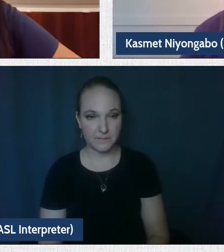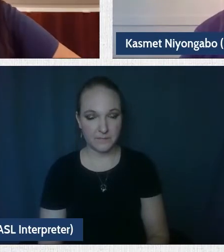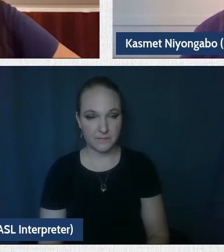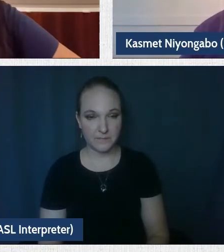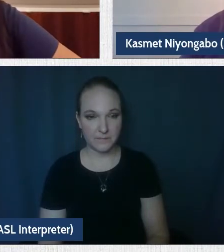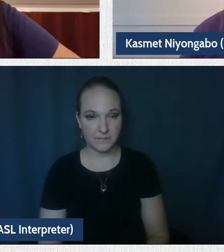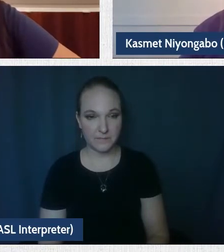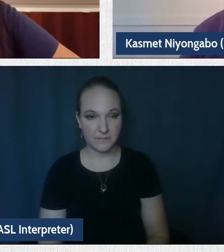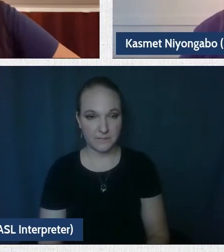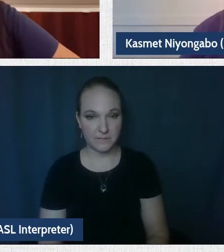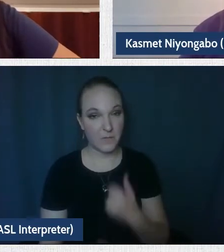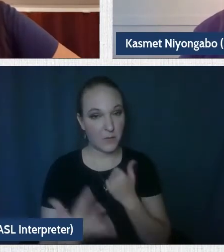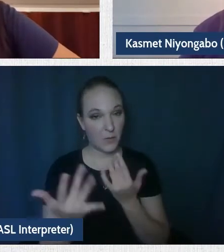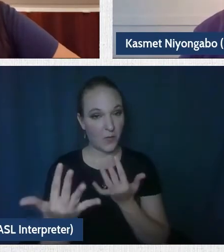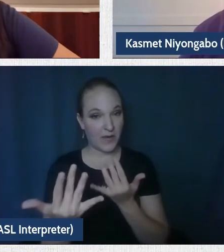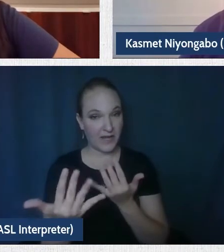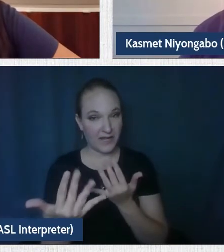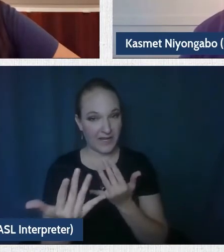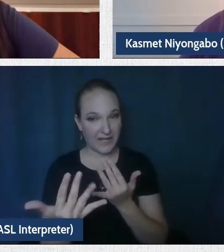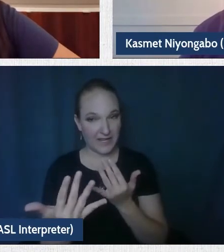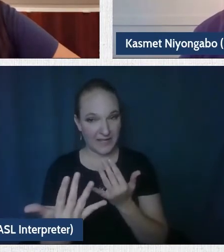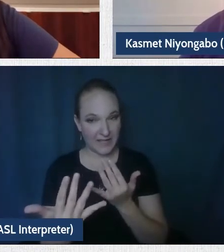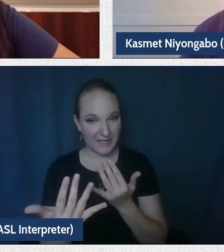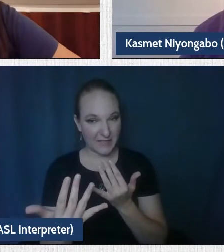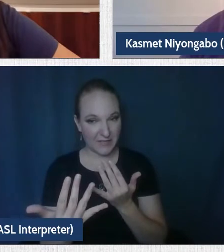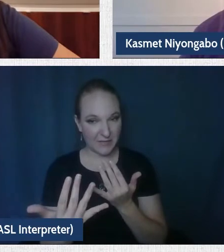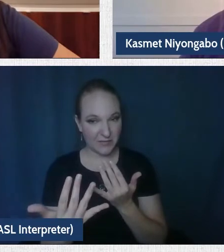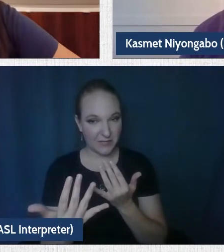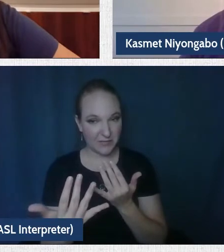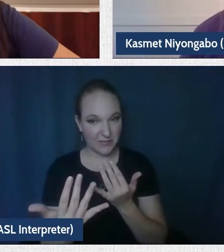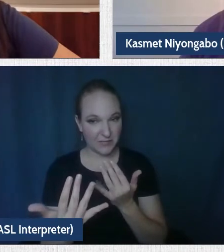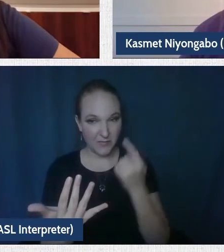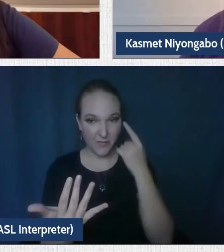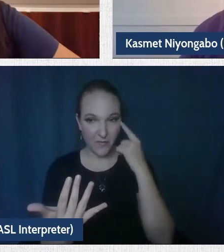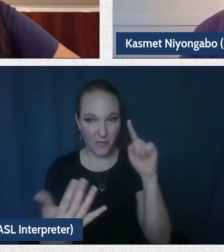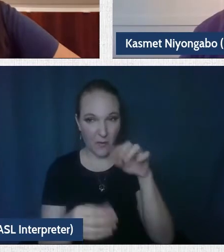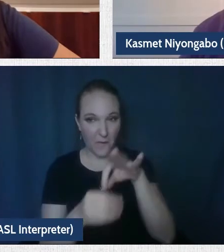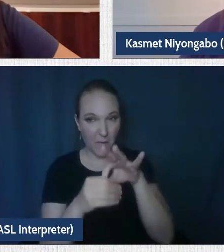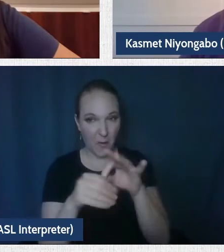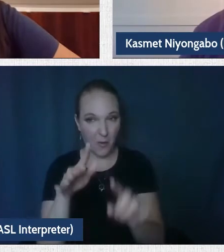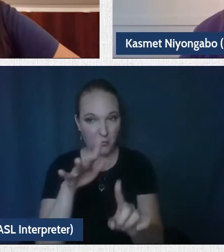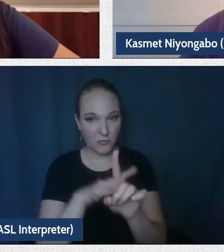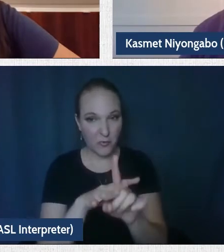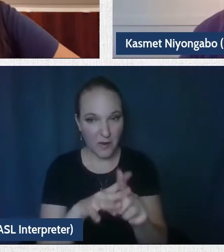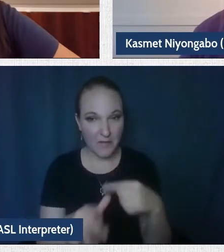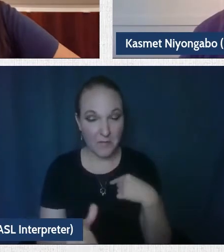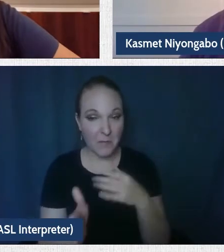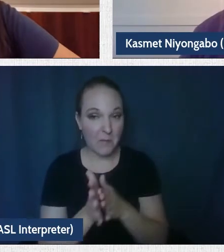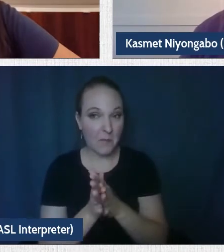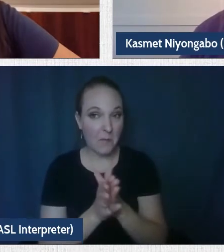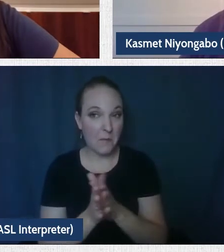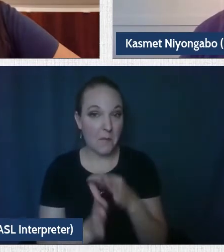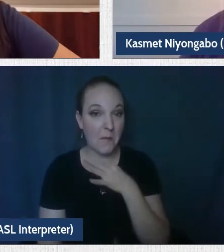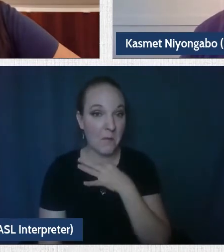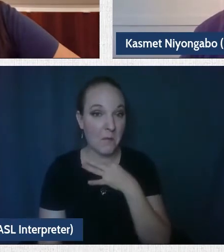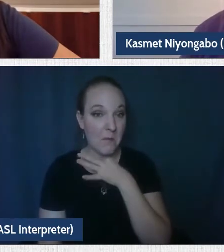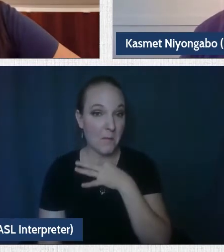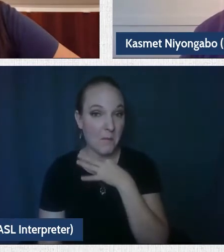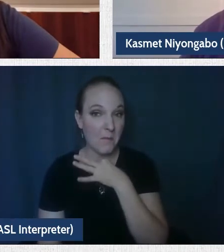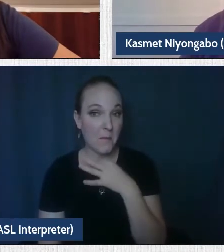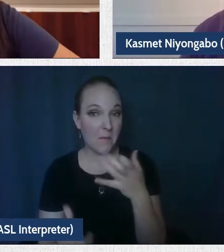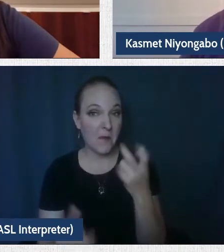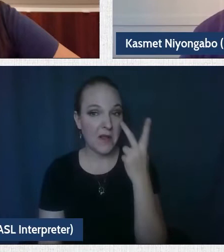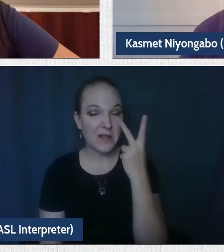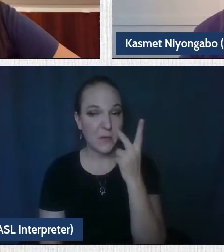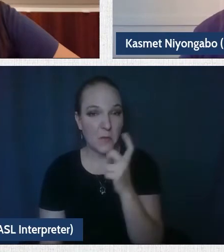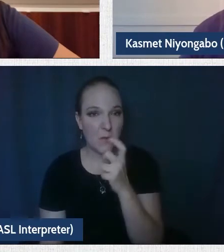I think we're just waiting for a bit while it shows up. I'm actually intrigued to see who's in the